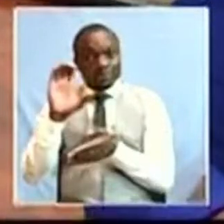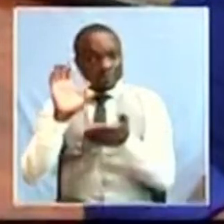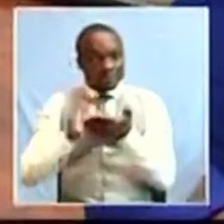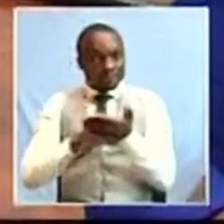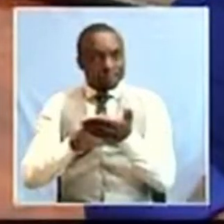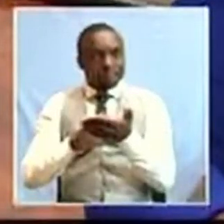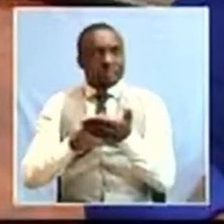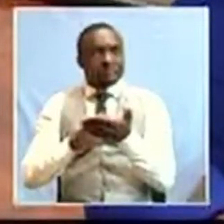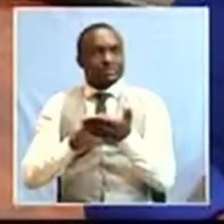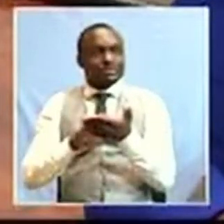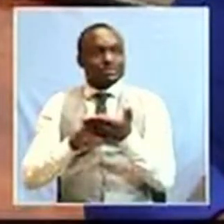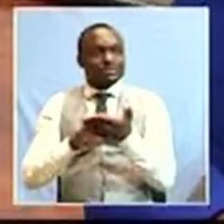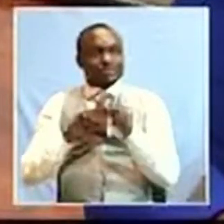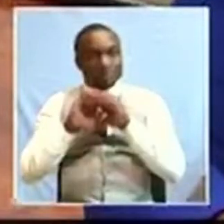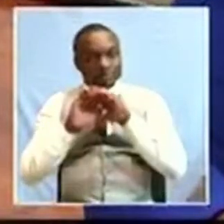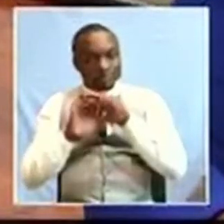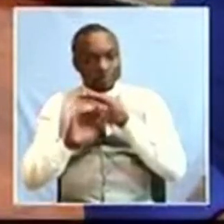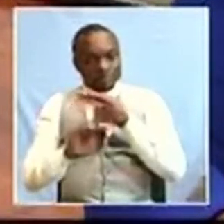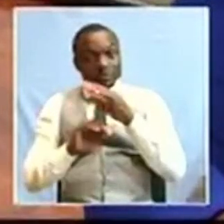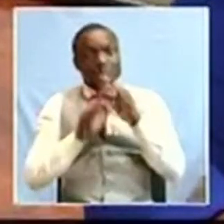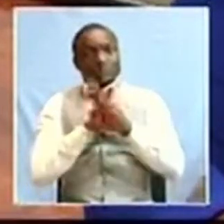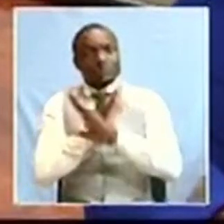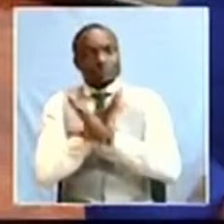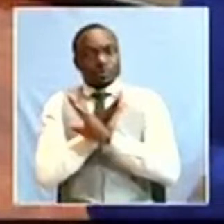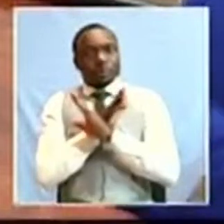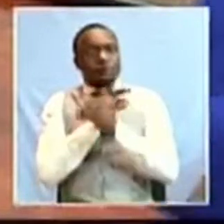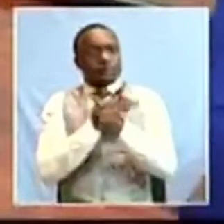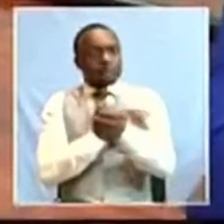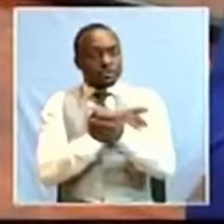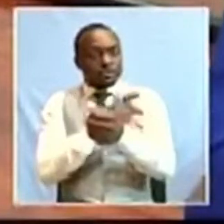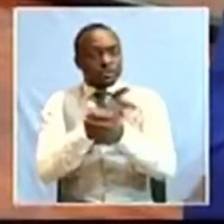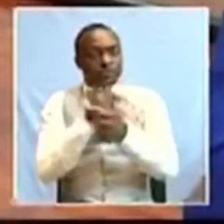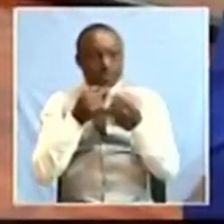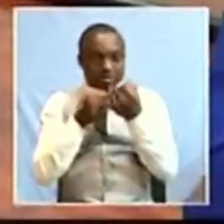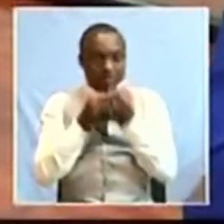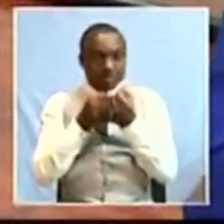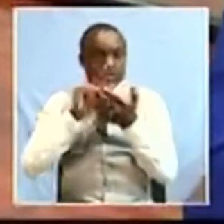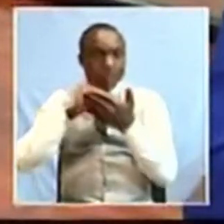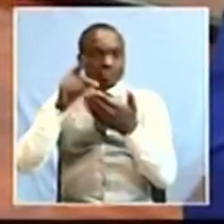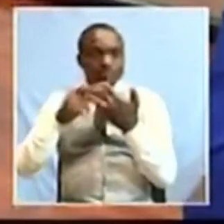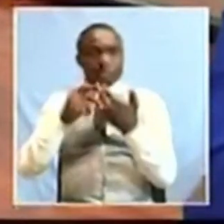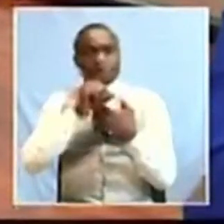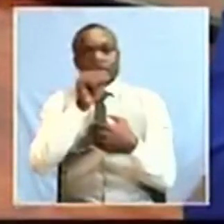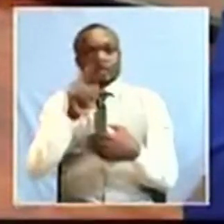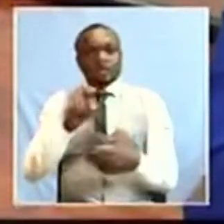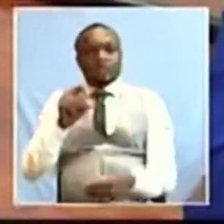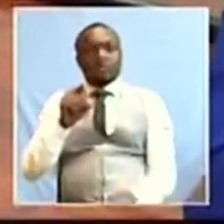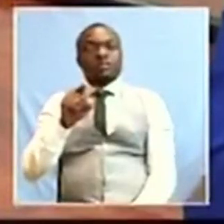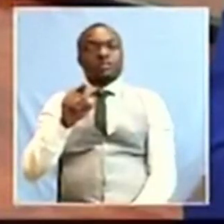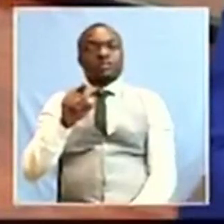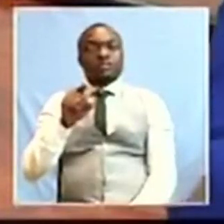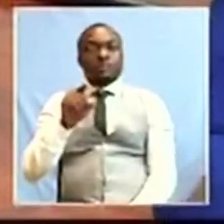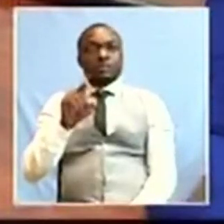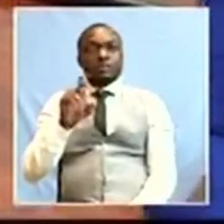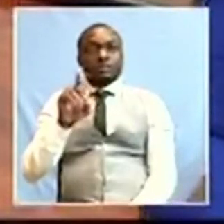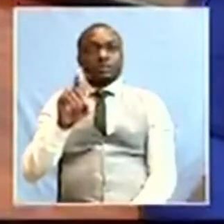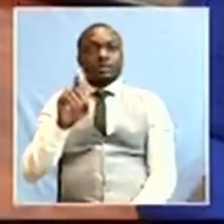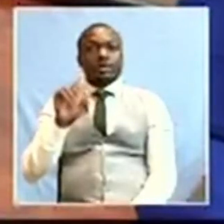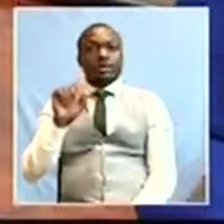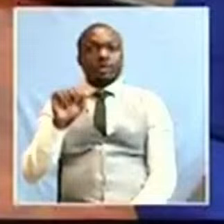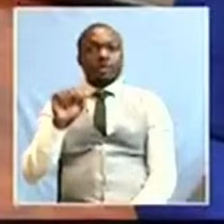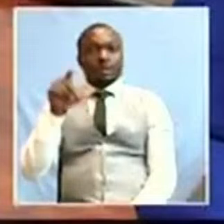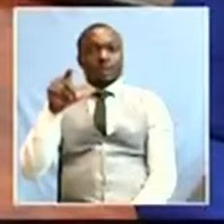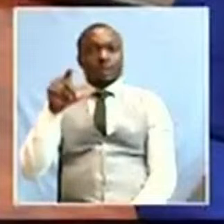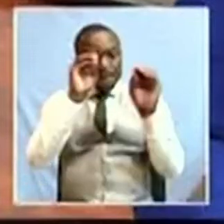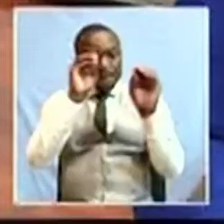3,500,000 under the Zambia Devolution Support Program, ZDSP, for the